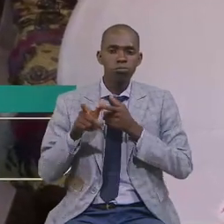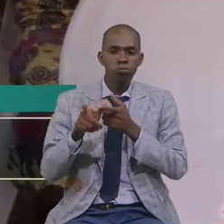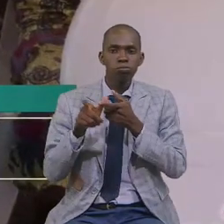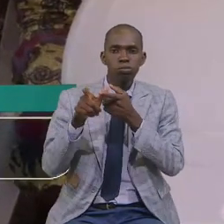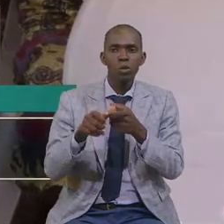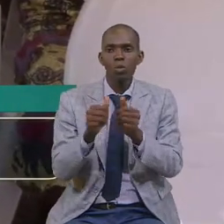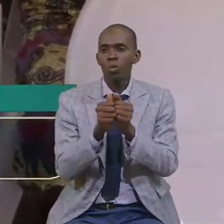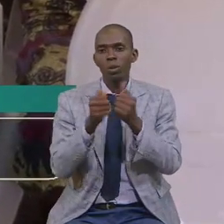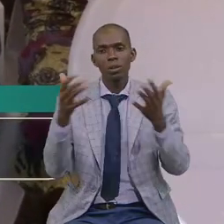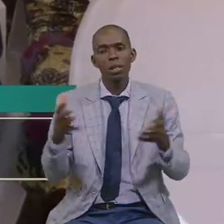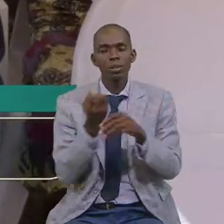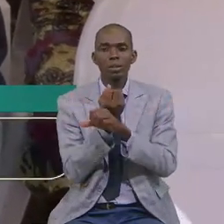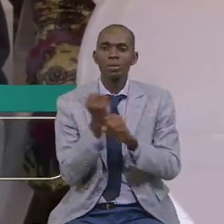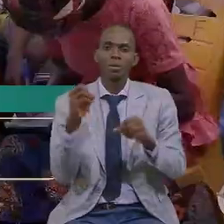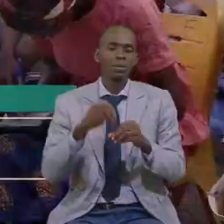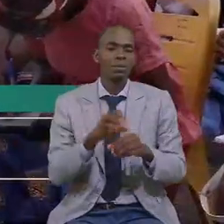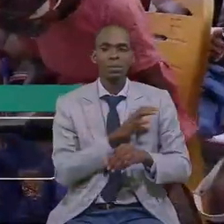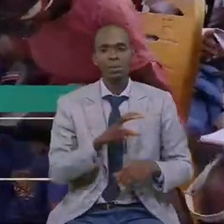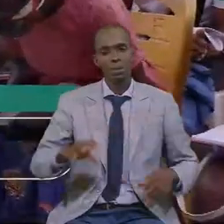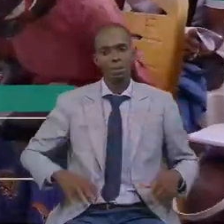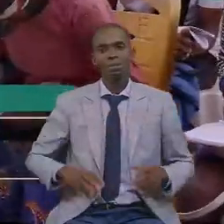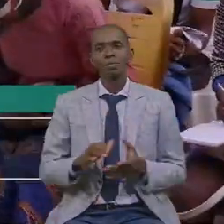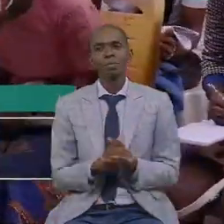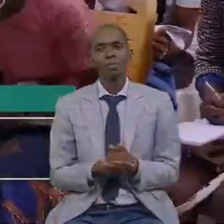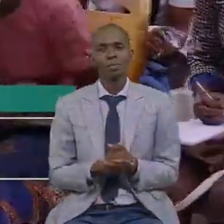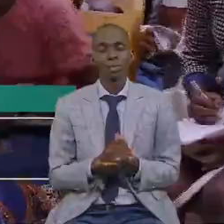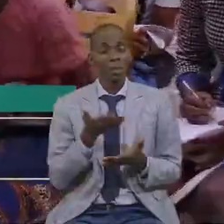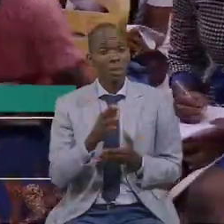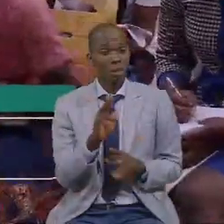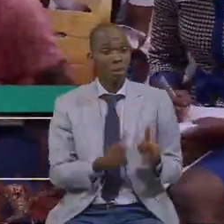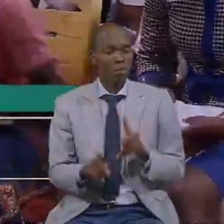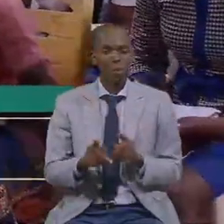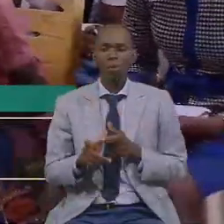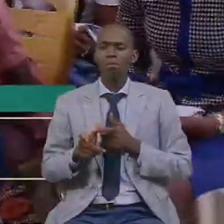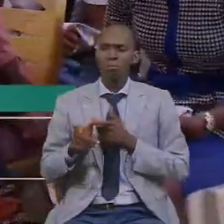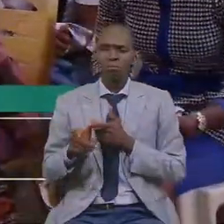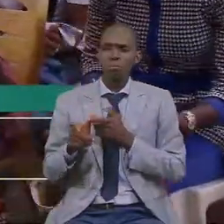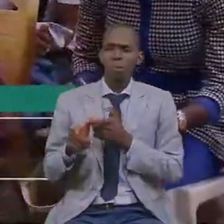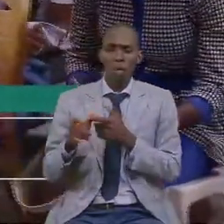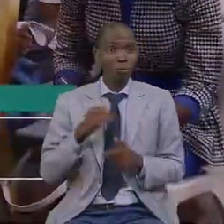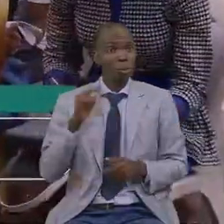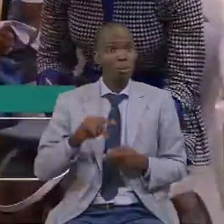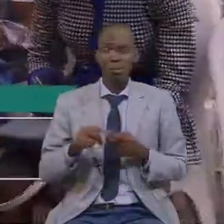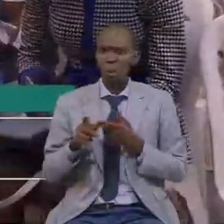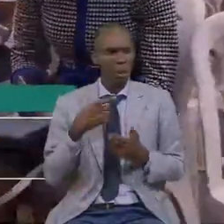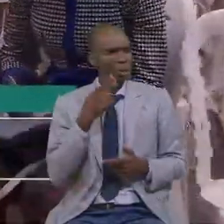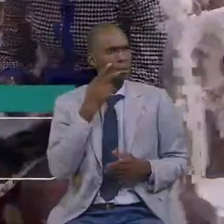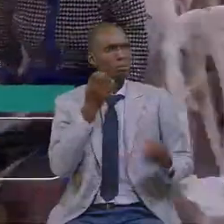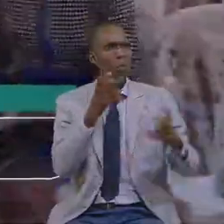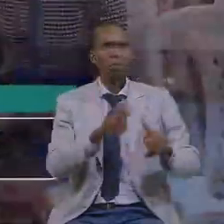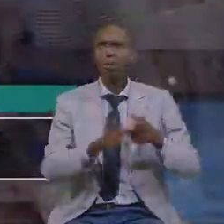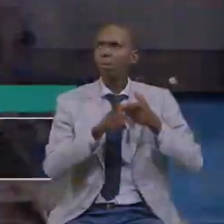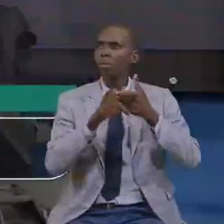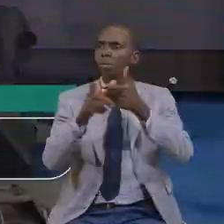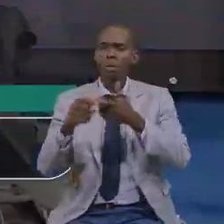without salvation in Christ. There are people that run, I need to run. Others are running, I'm running.